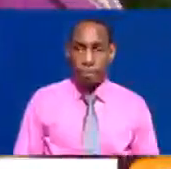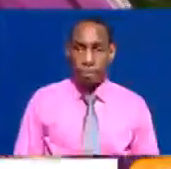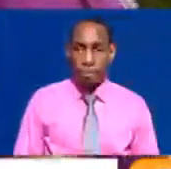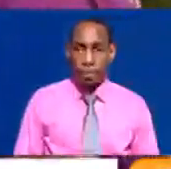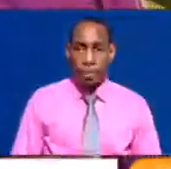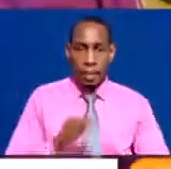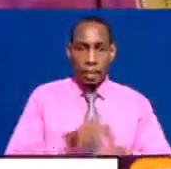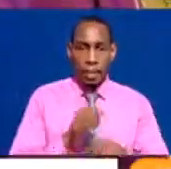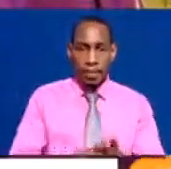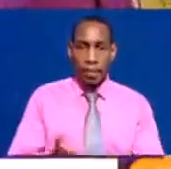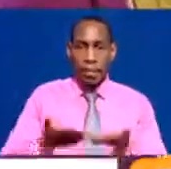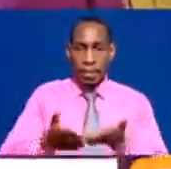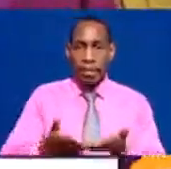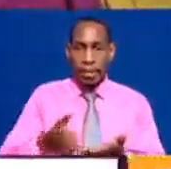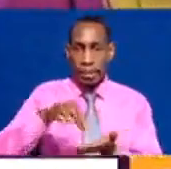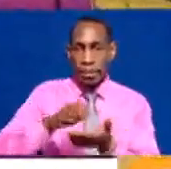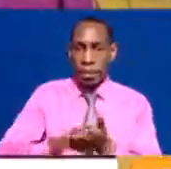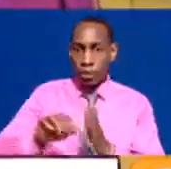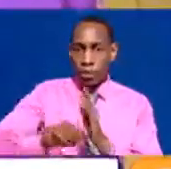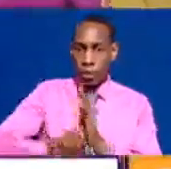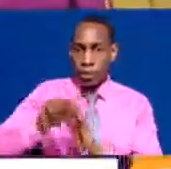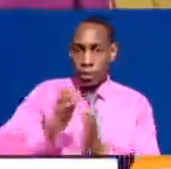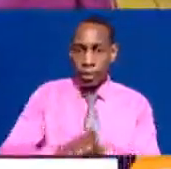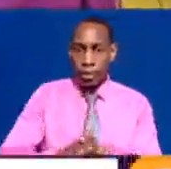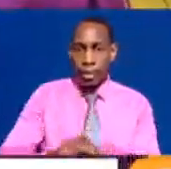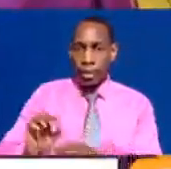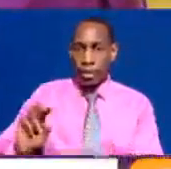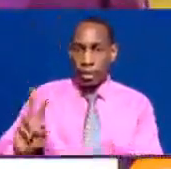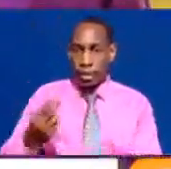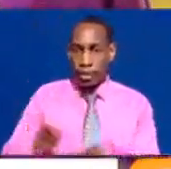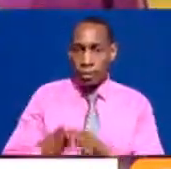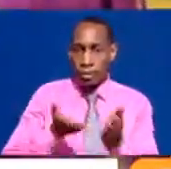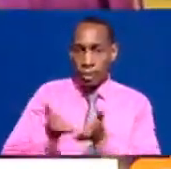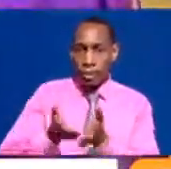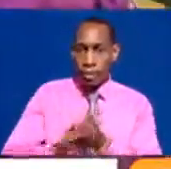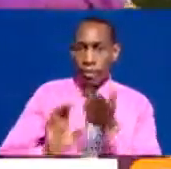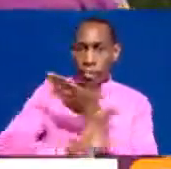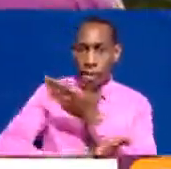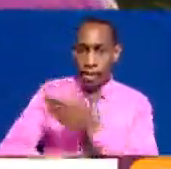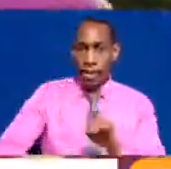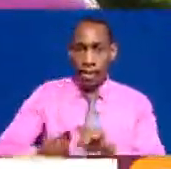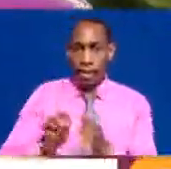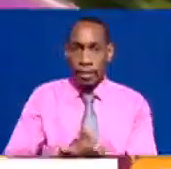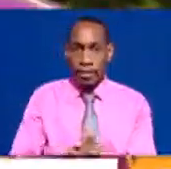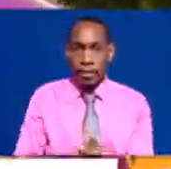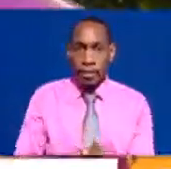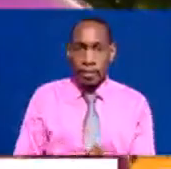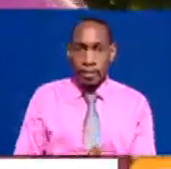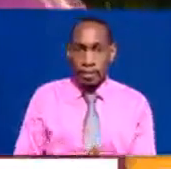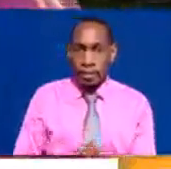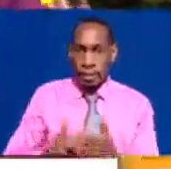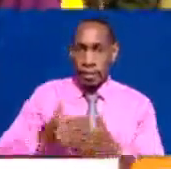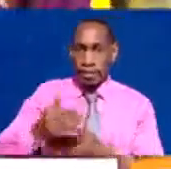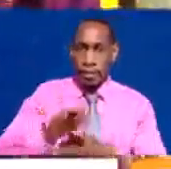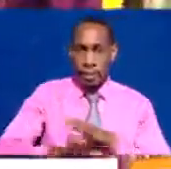If conferred the title of saint, Cardinal Otunga will be the second to have served in the country and to be beatified, following